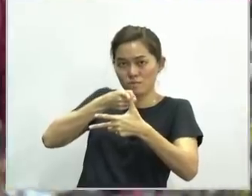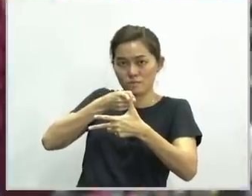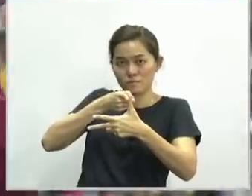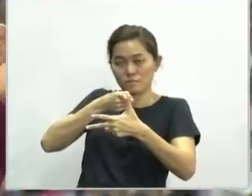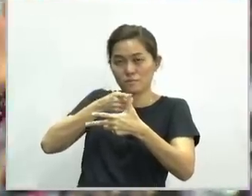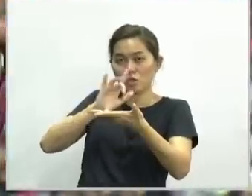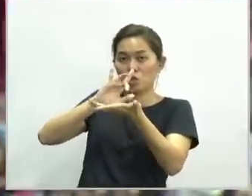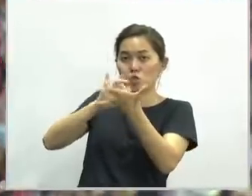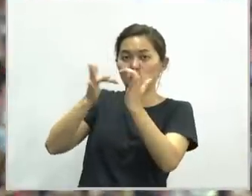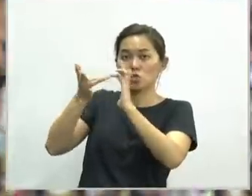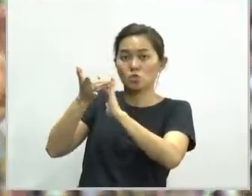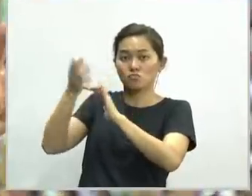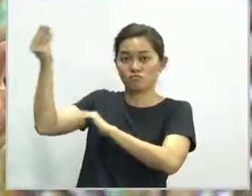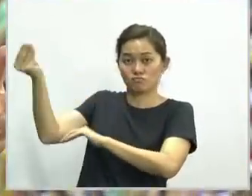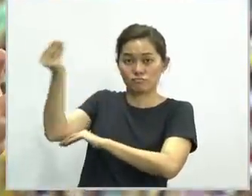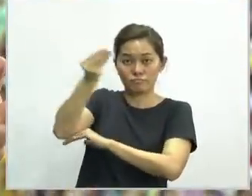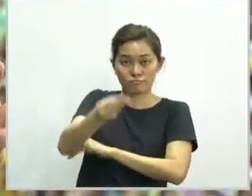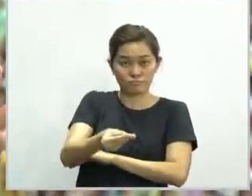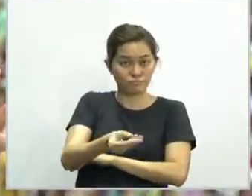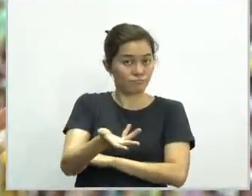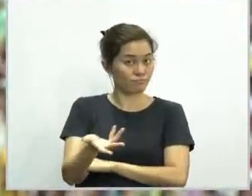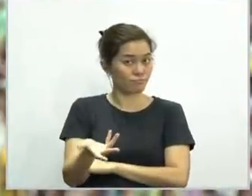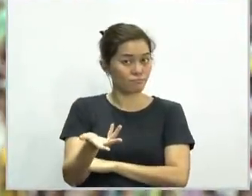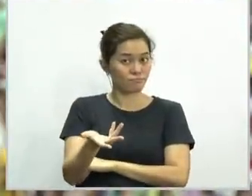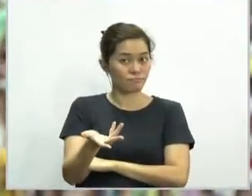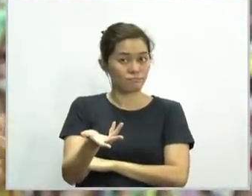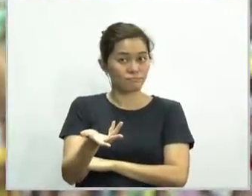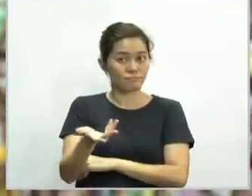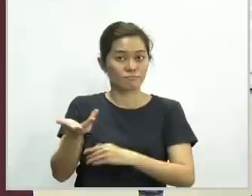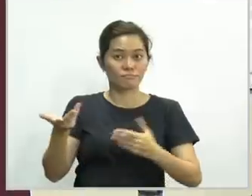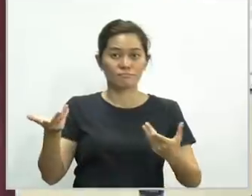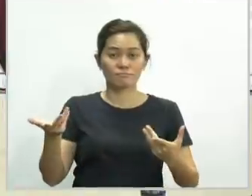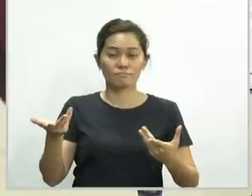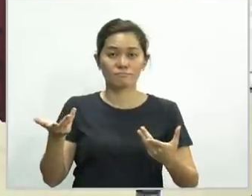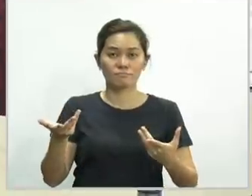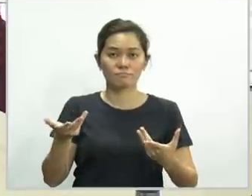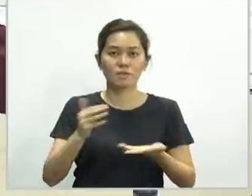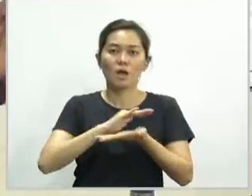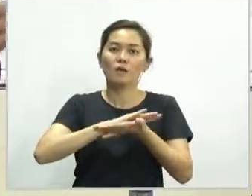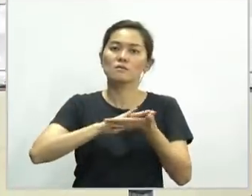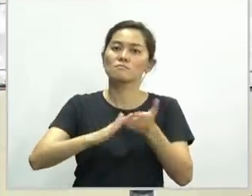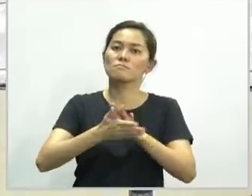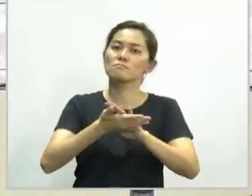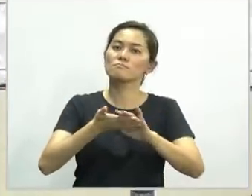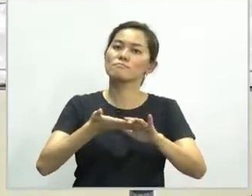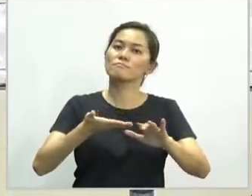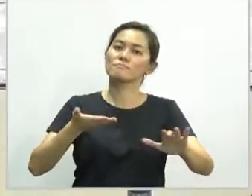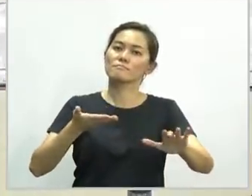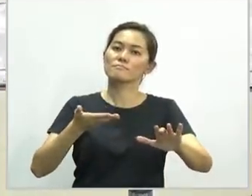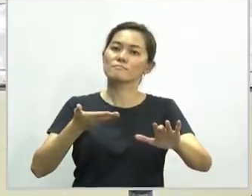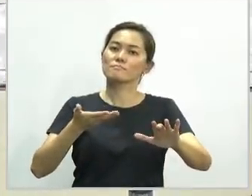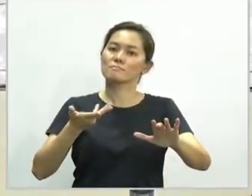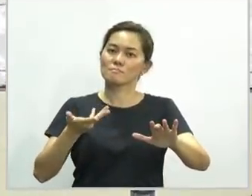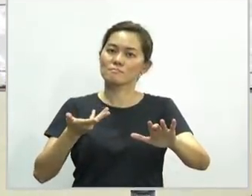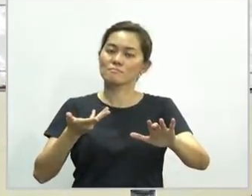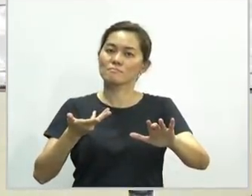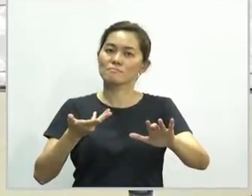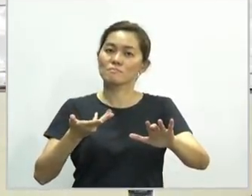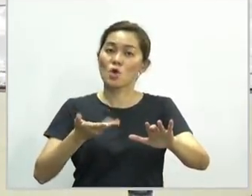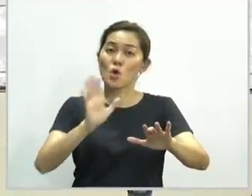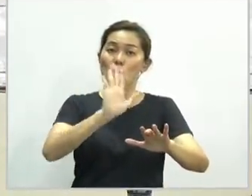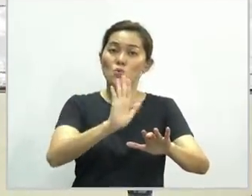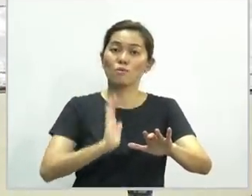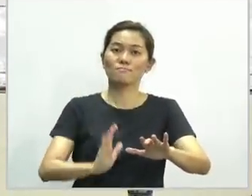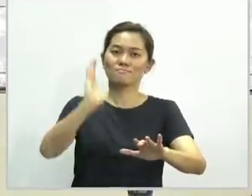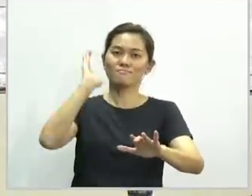that Jesus is offering us is forgiveness from the past.